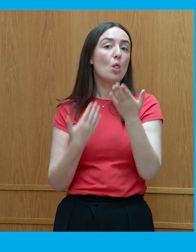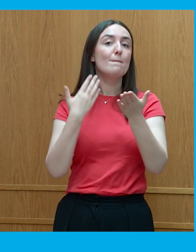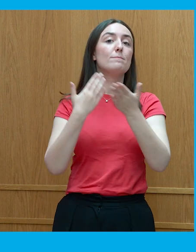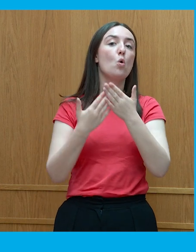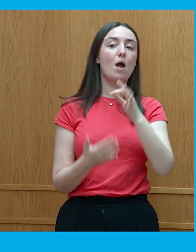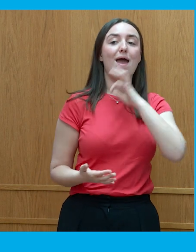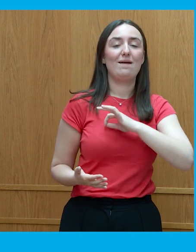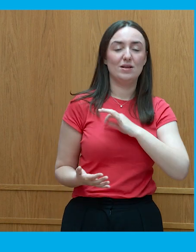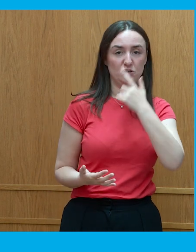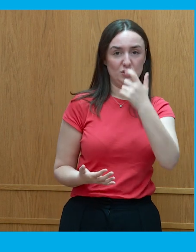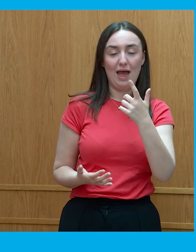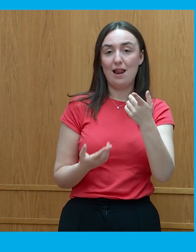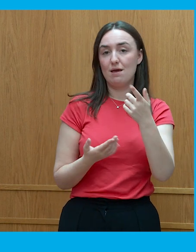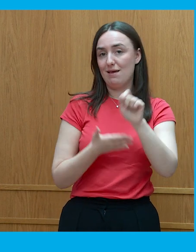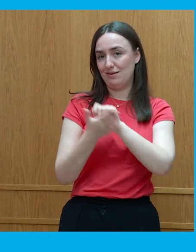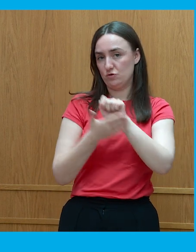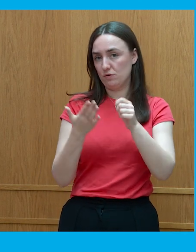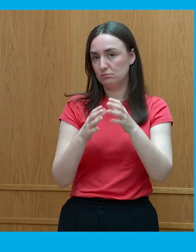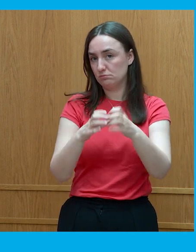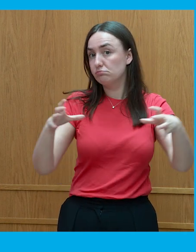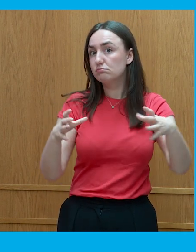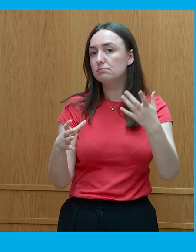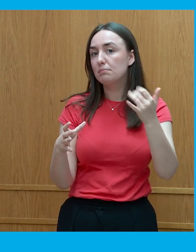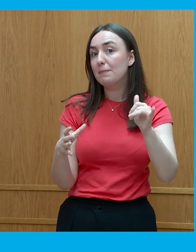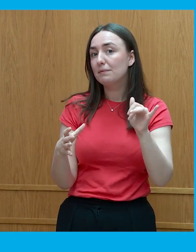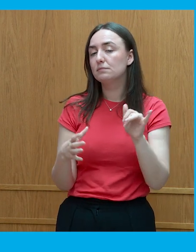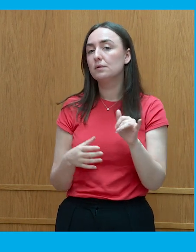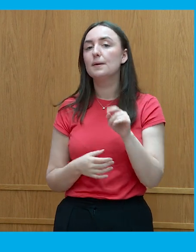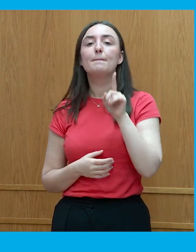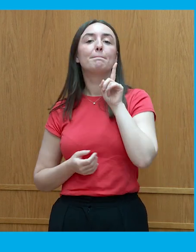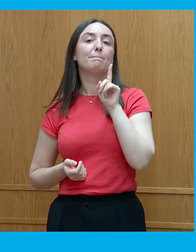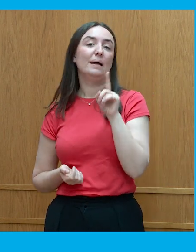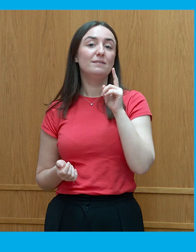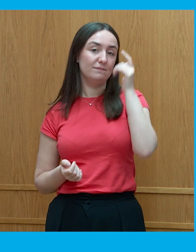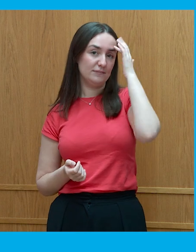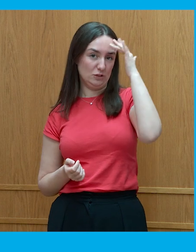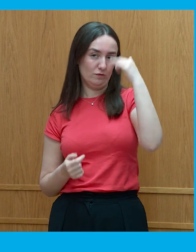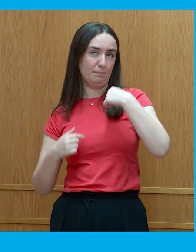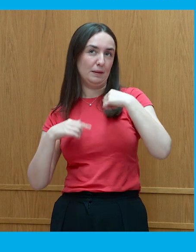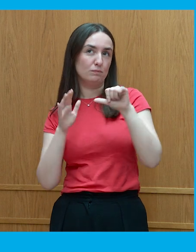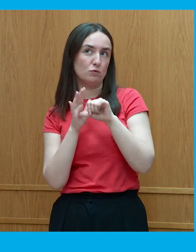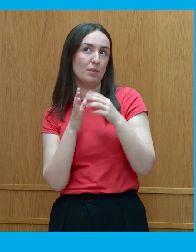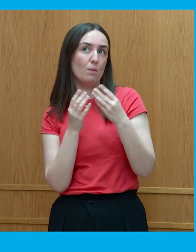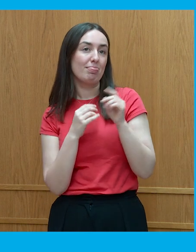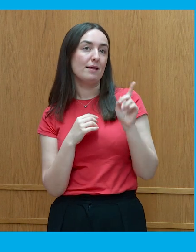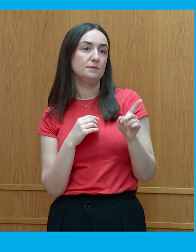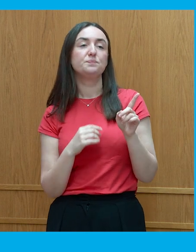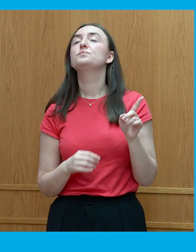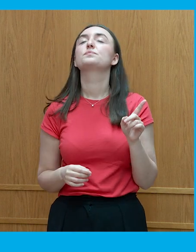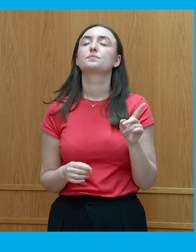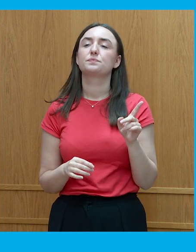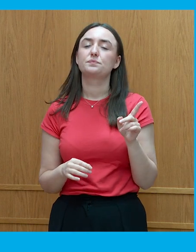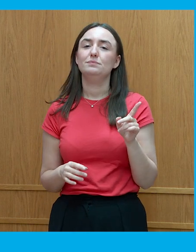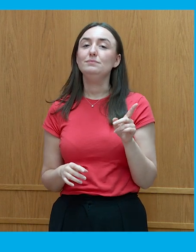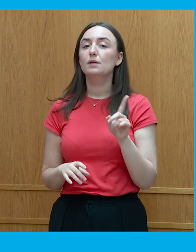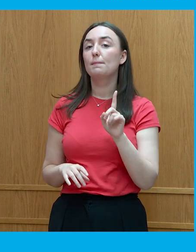Again, philosophically, I have several different problems with this formulation, but I think it could be